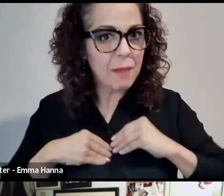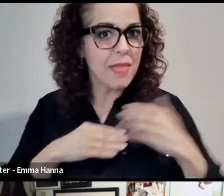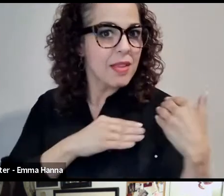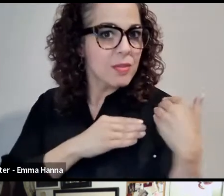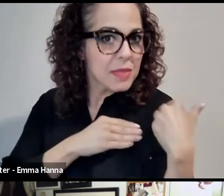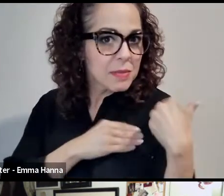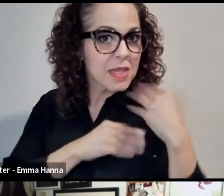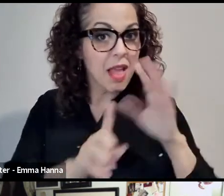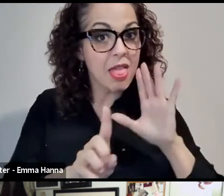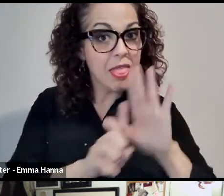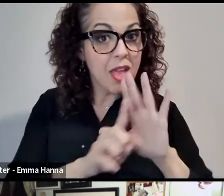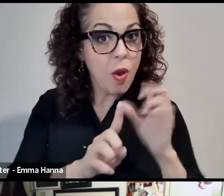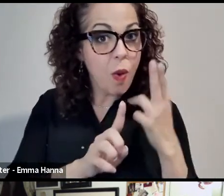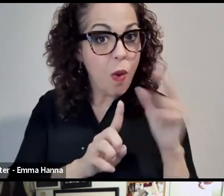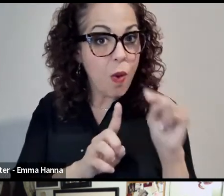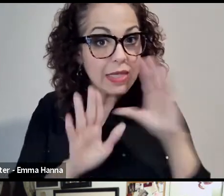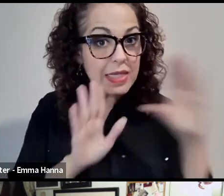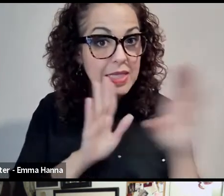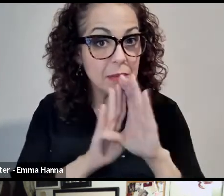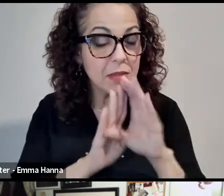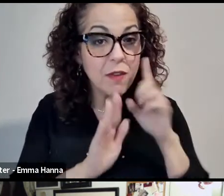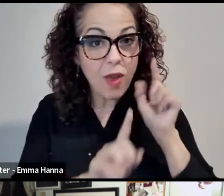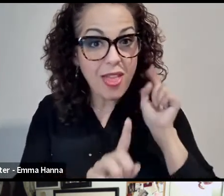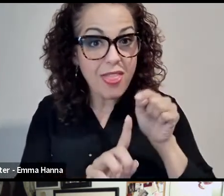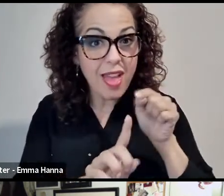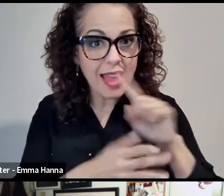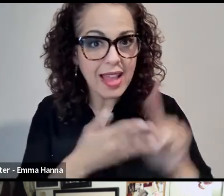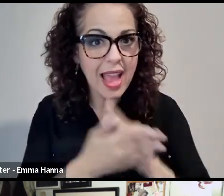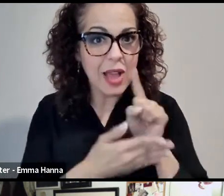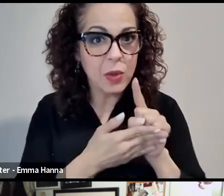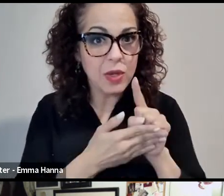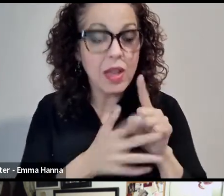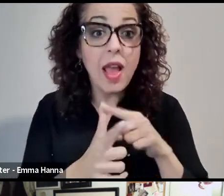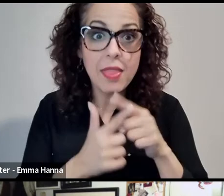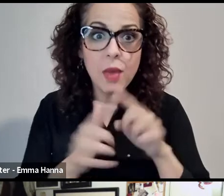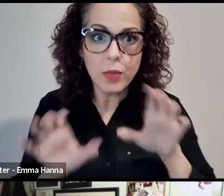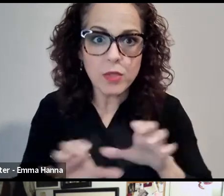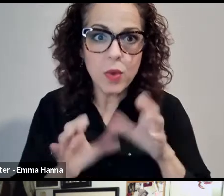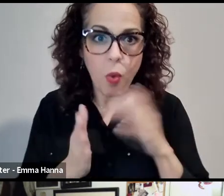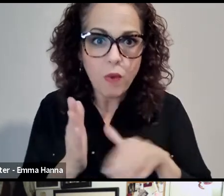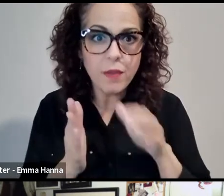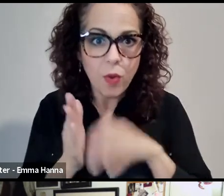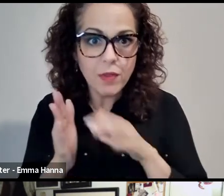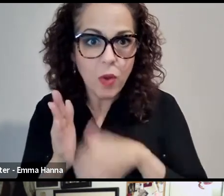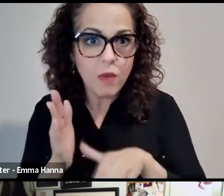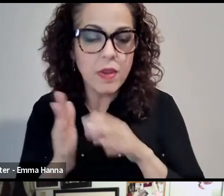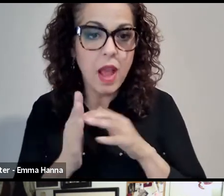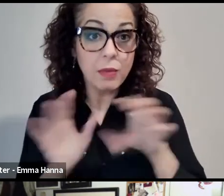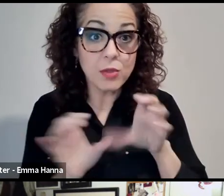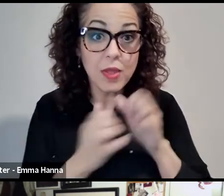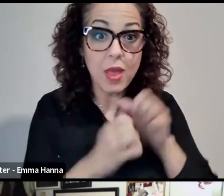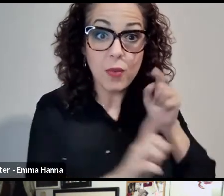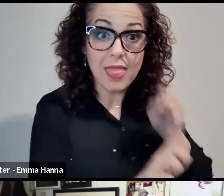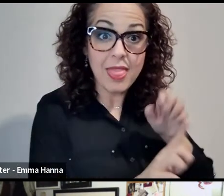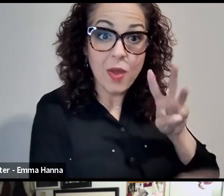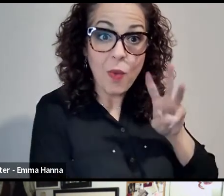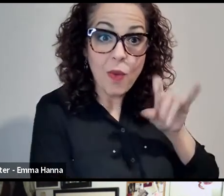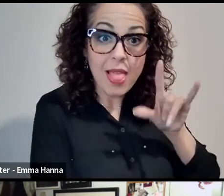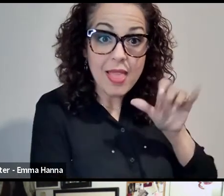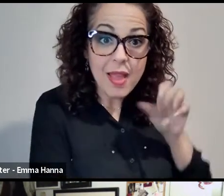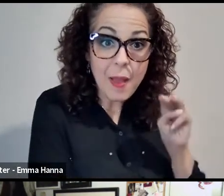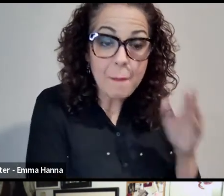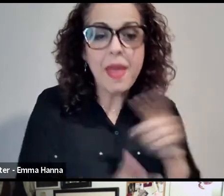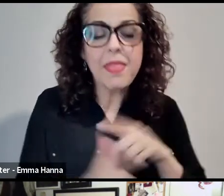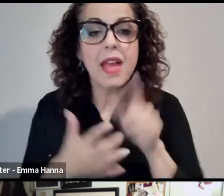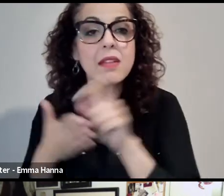for that hour. And then we do it over and over. So I was in the middle of this with William, and then I was also in the middle of this with the novelist